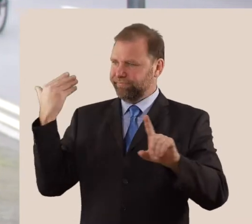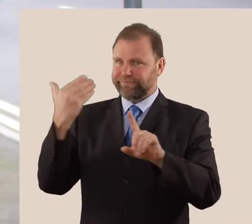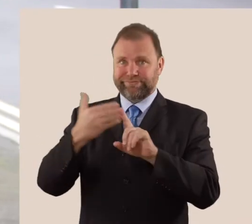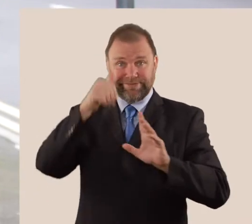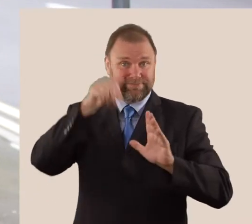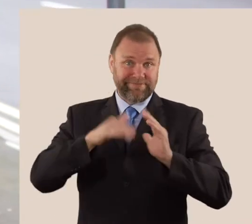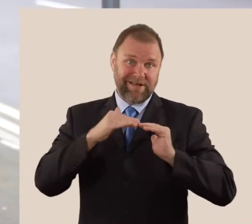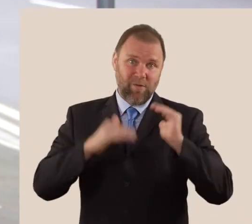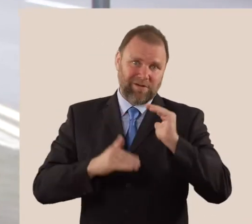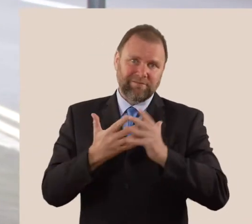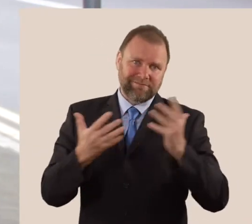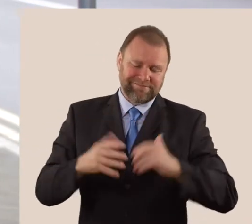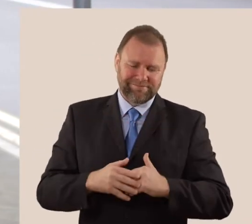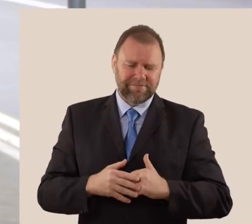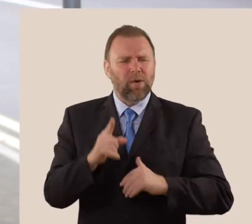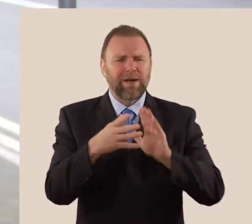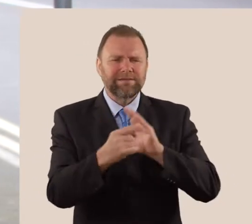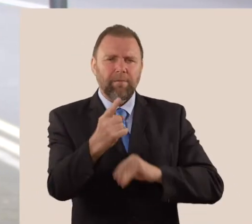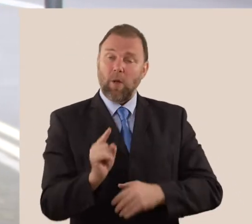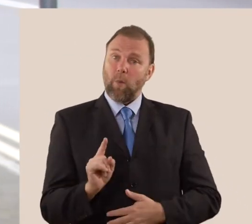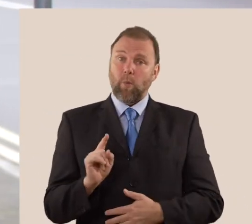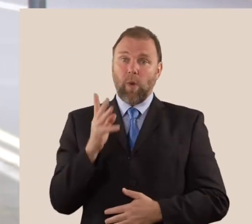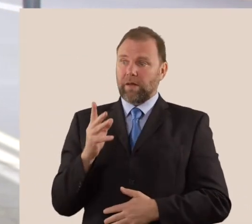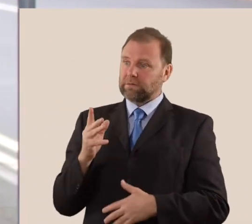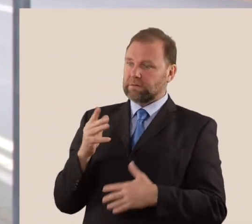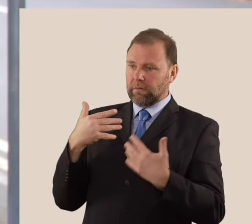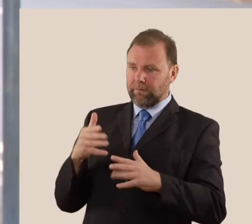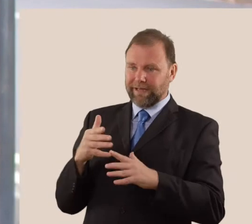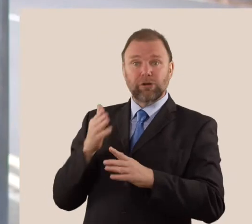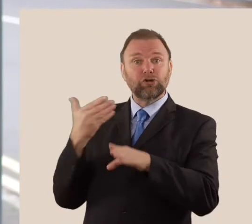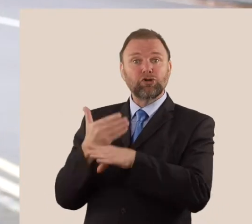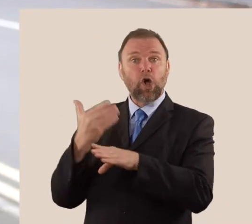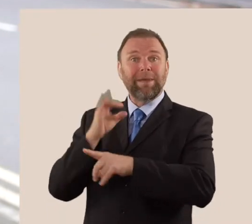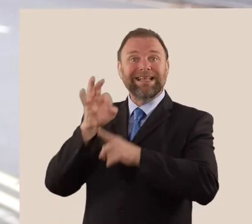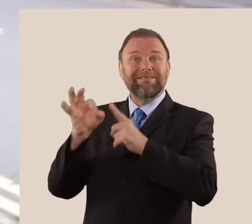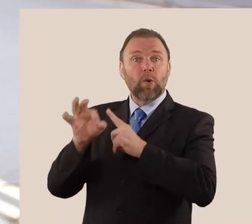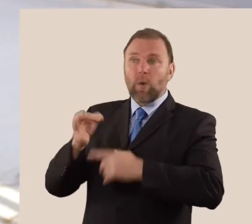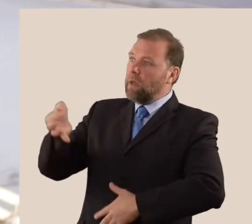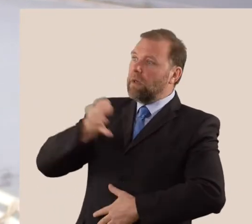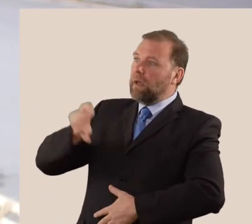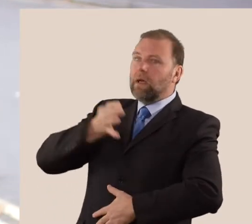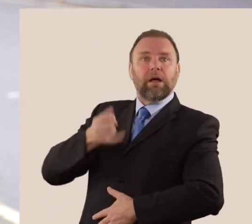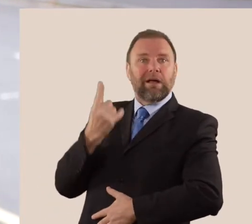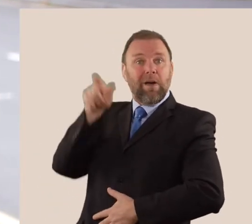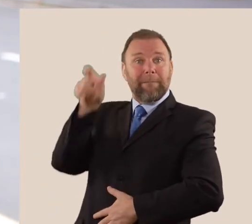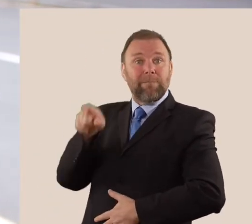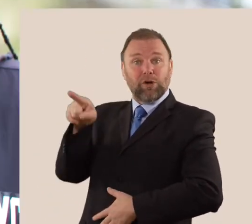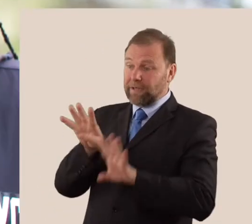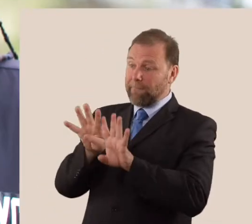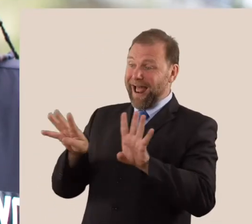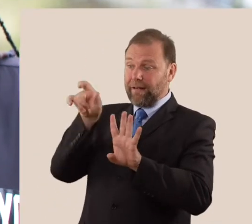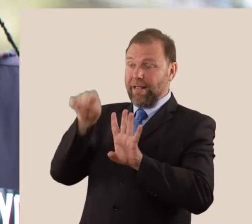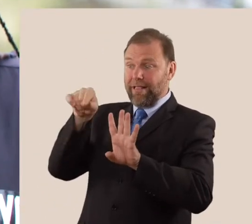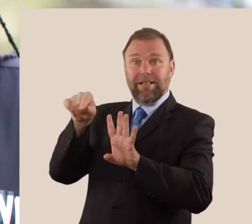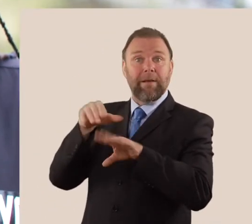are many, but as an example, I've only once in my life been on an interview where there's been a black, Asian or ethnically diverse person on the